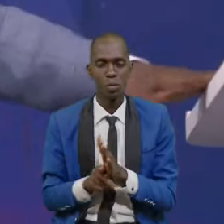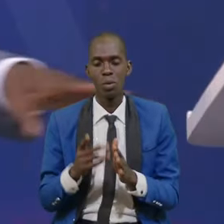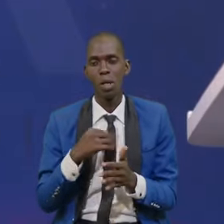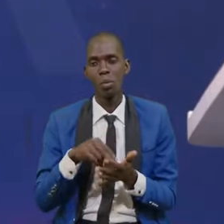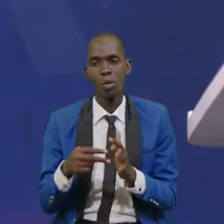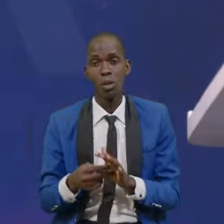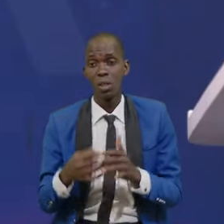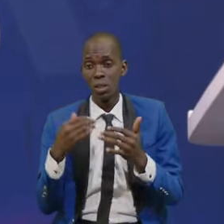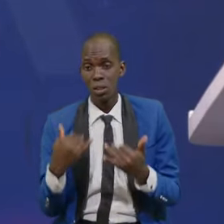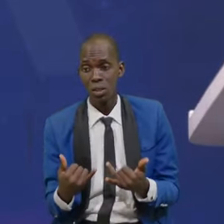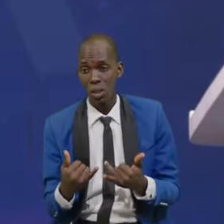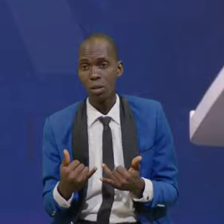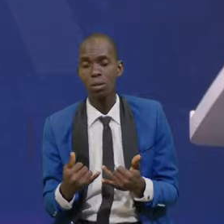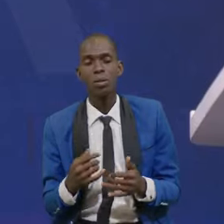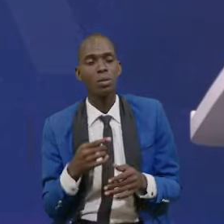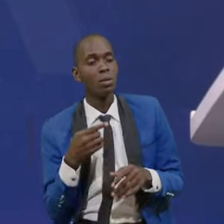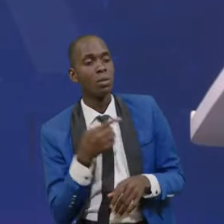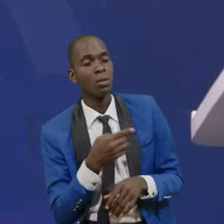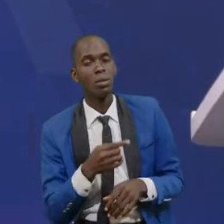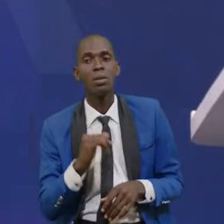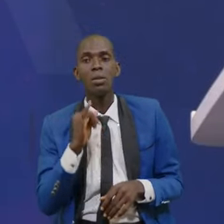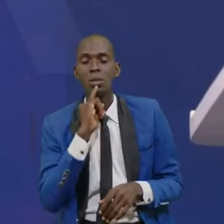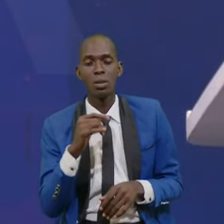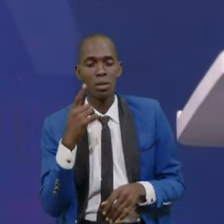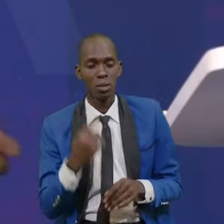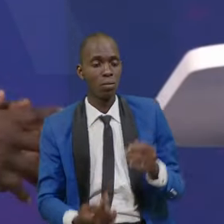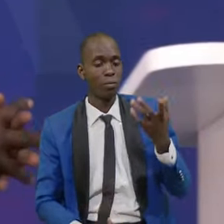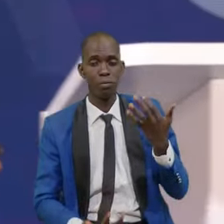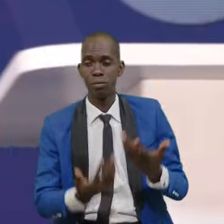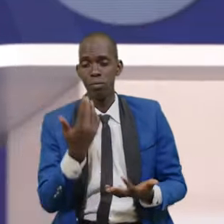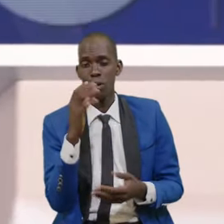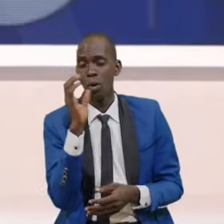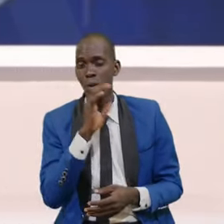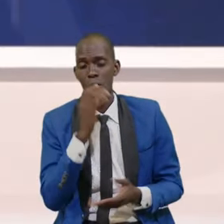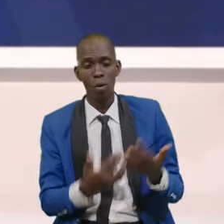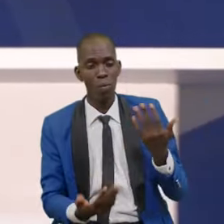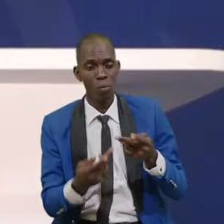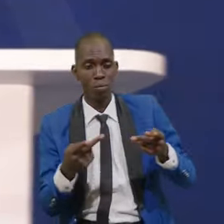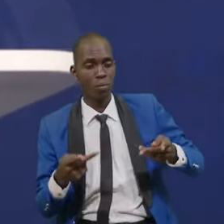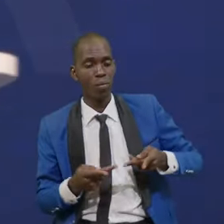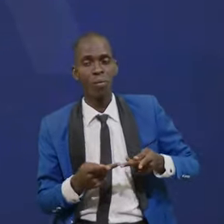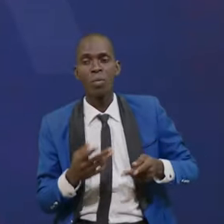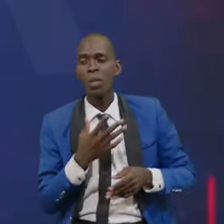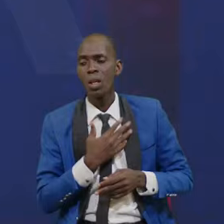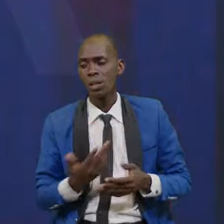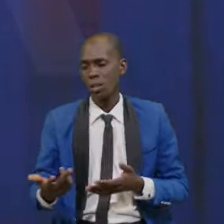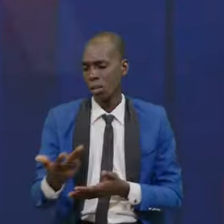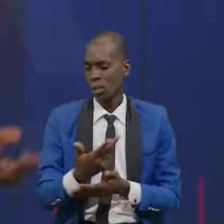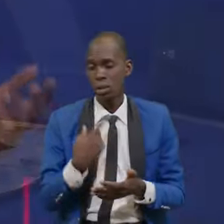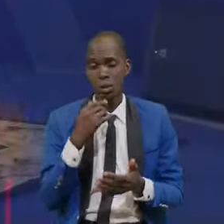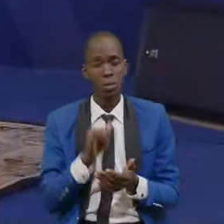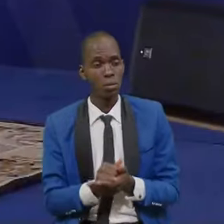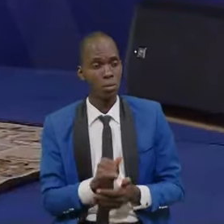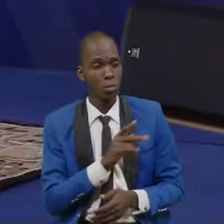the, what's it now? The furnace of fire. And he said, King, we're not